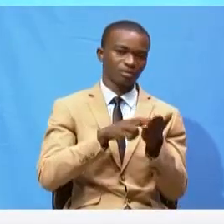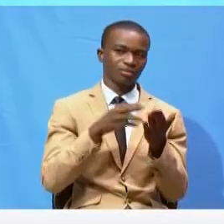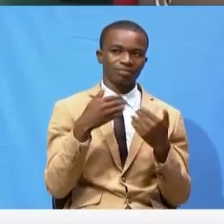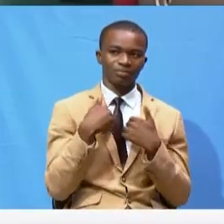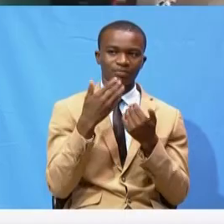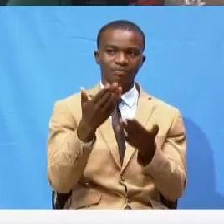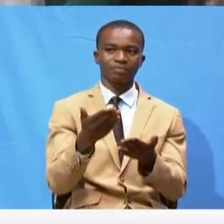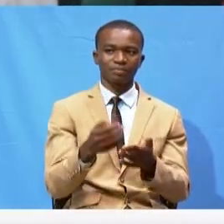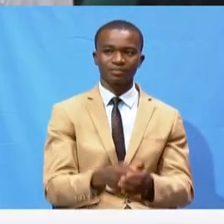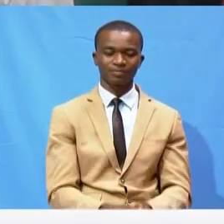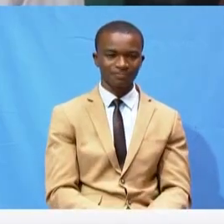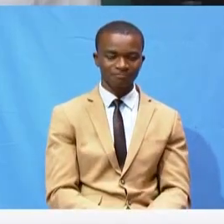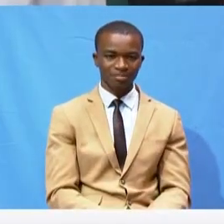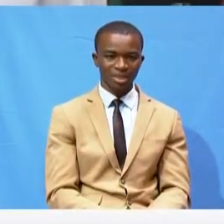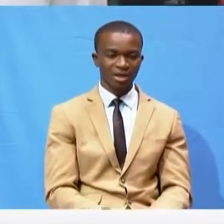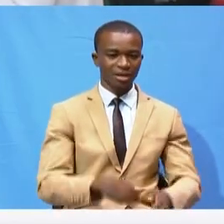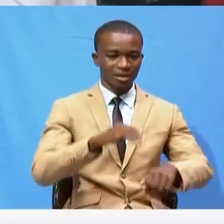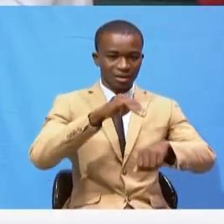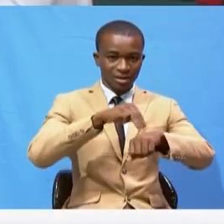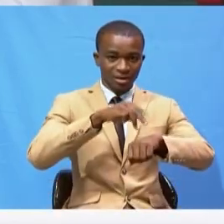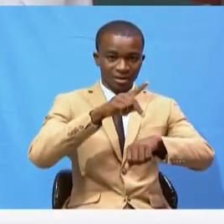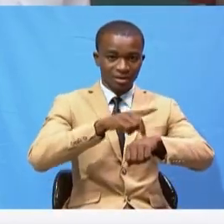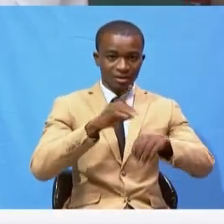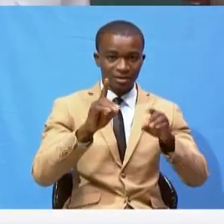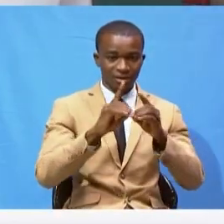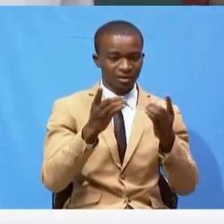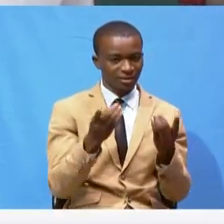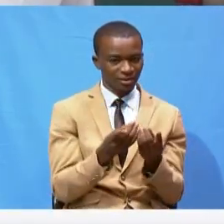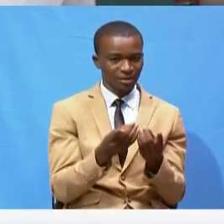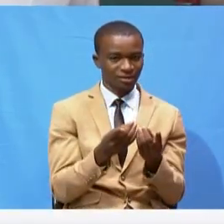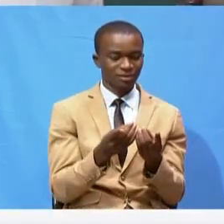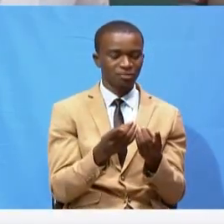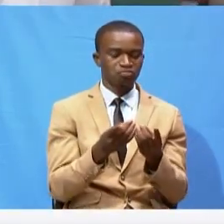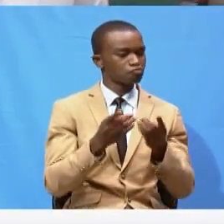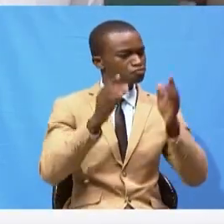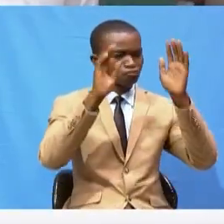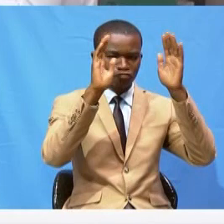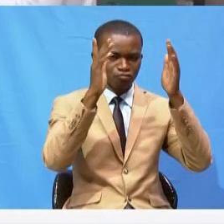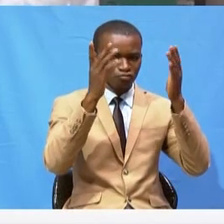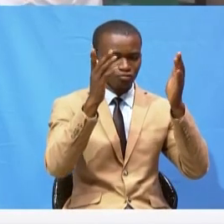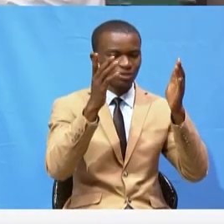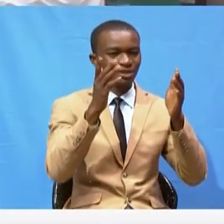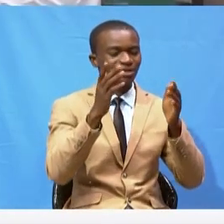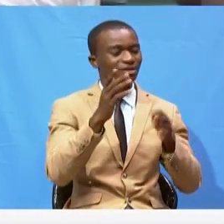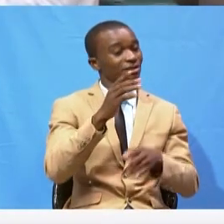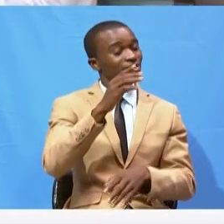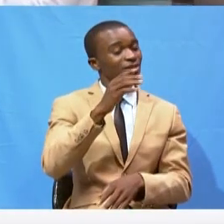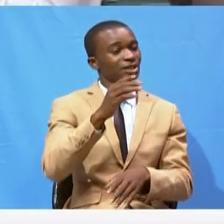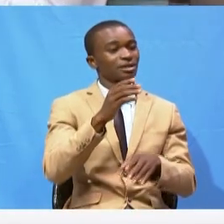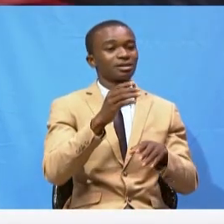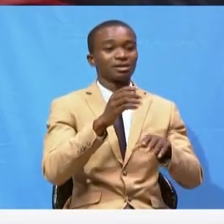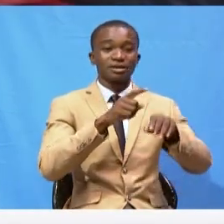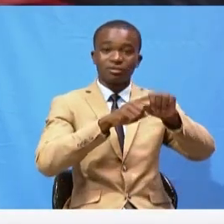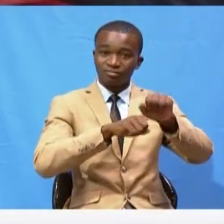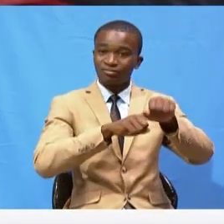report. Mpika District Commissioner David Siame has commended the Football Association of Zambia, FAS, for the